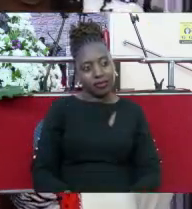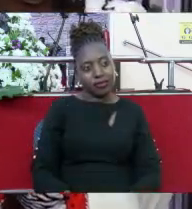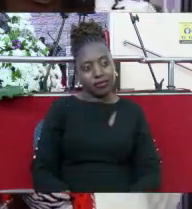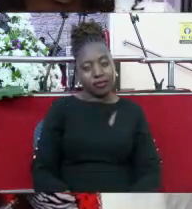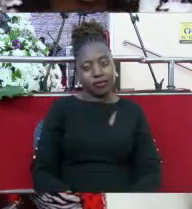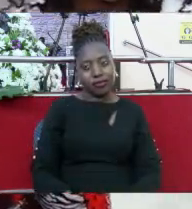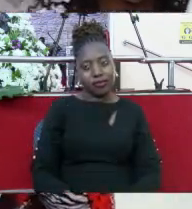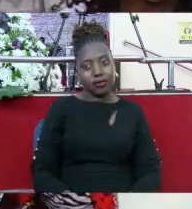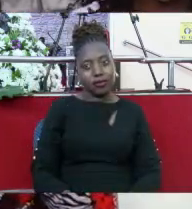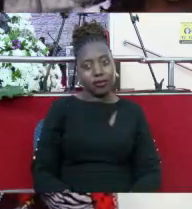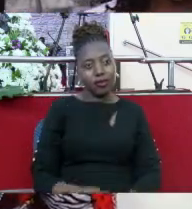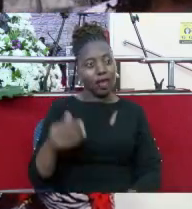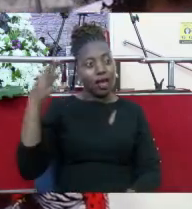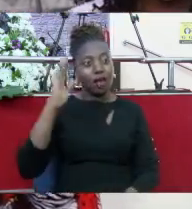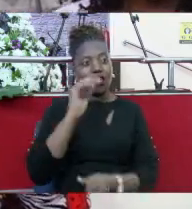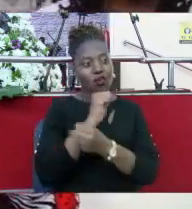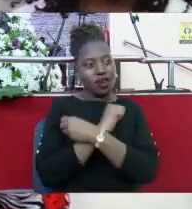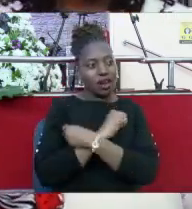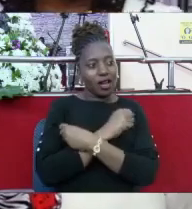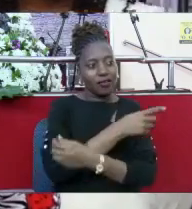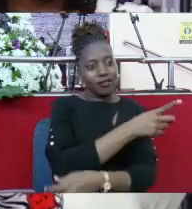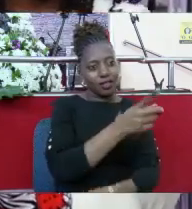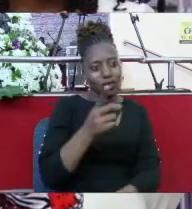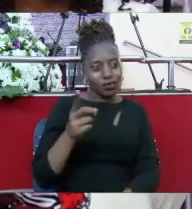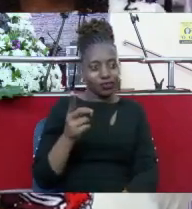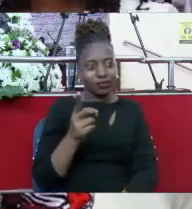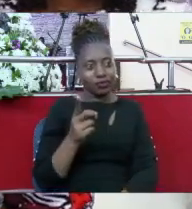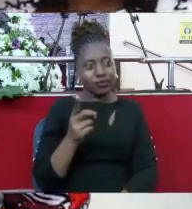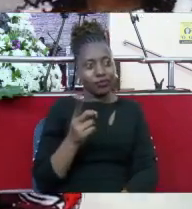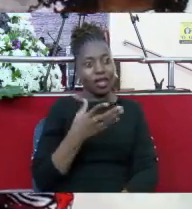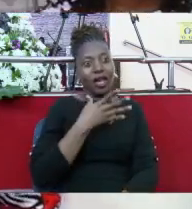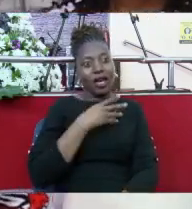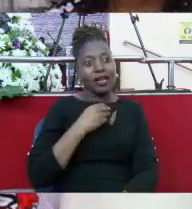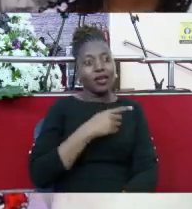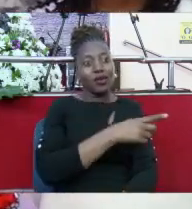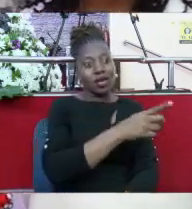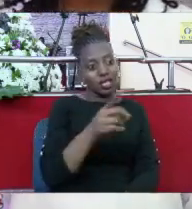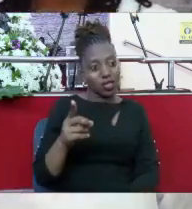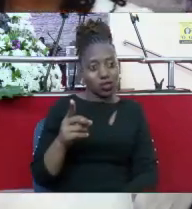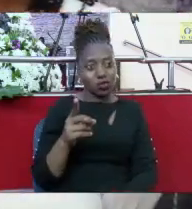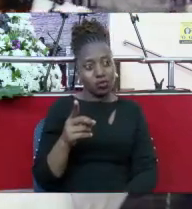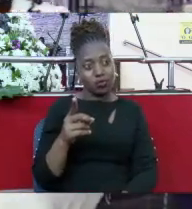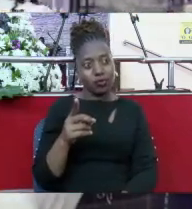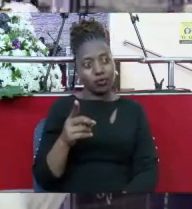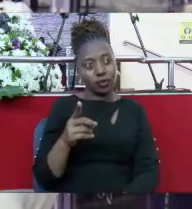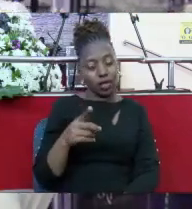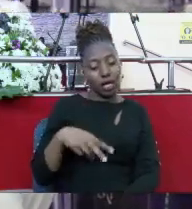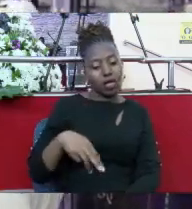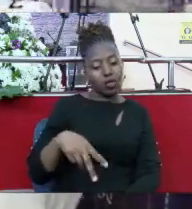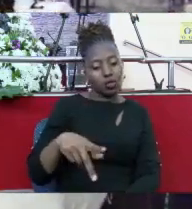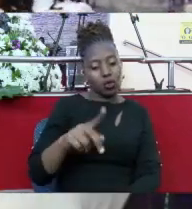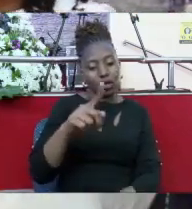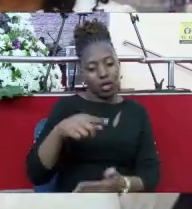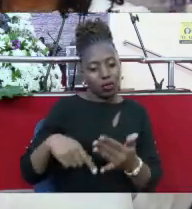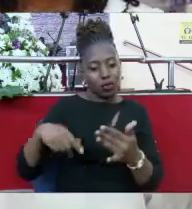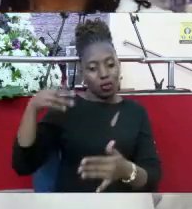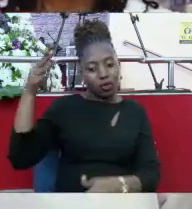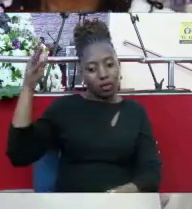He loves you and he wants you to walk in what he provided.